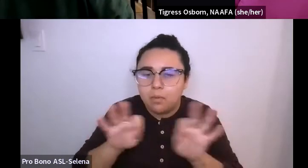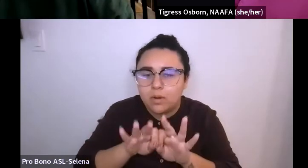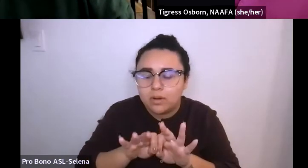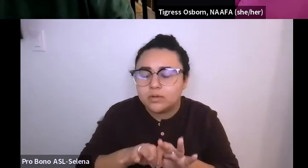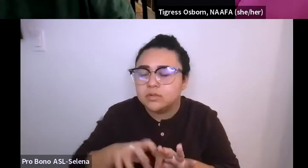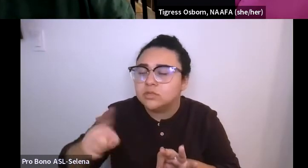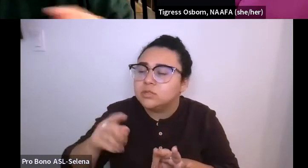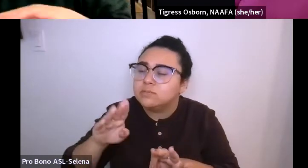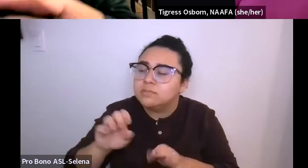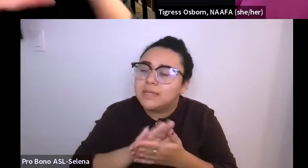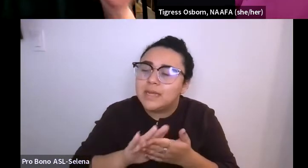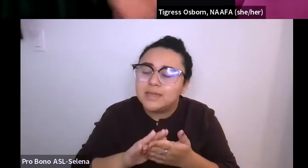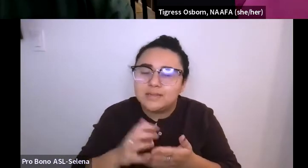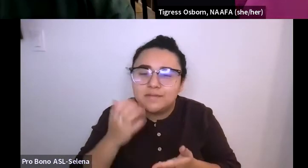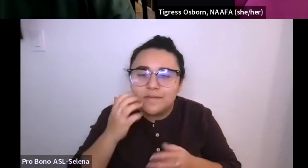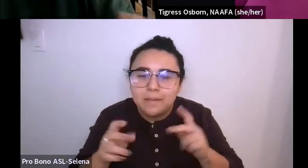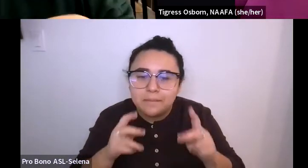nice to fat people, or